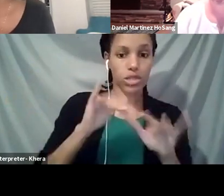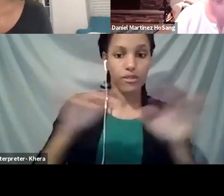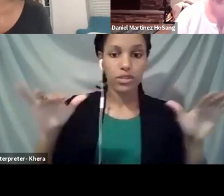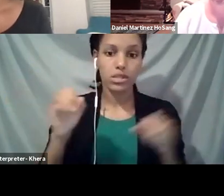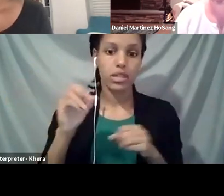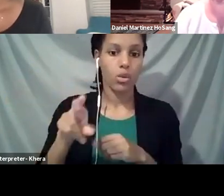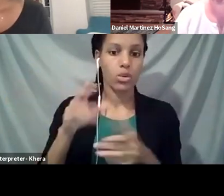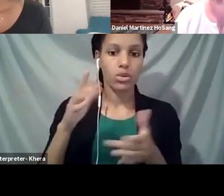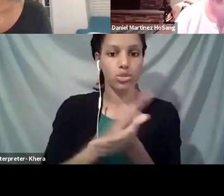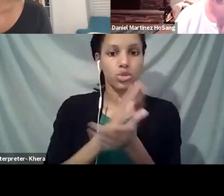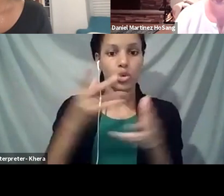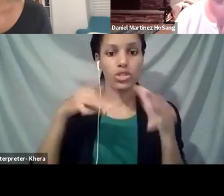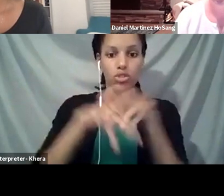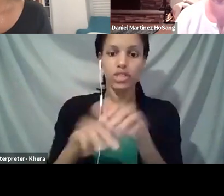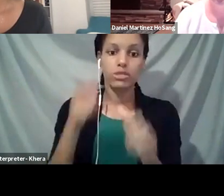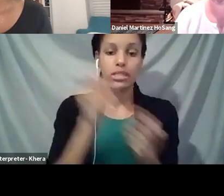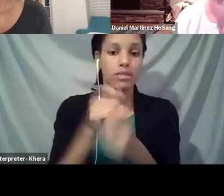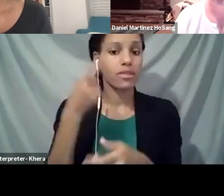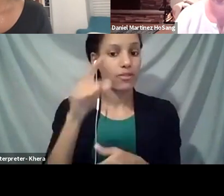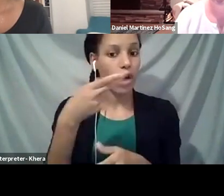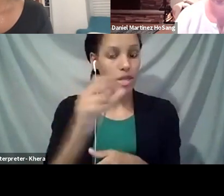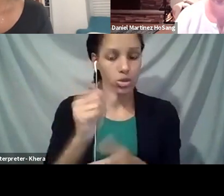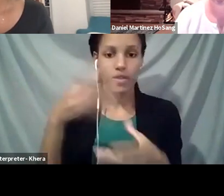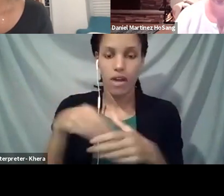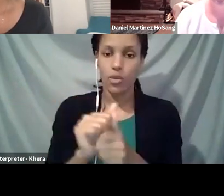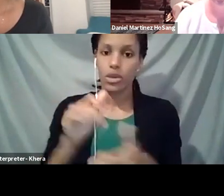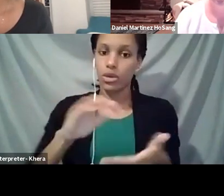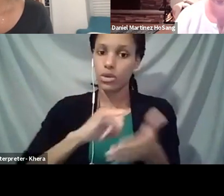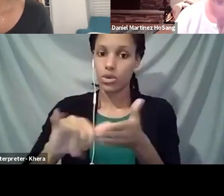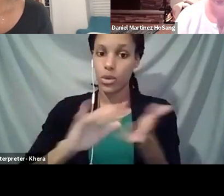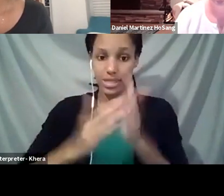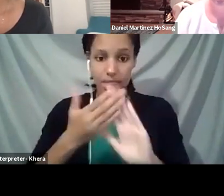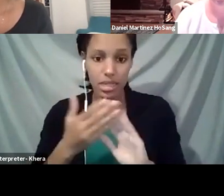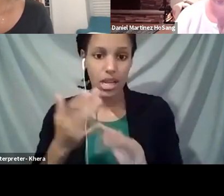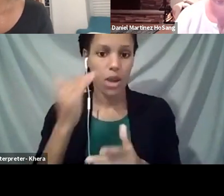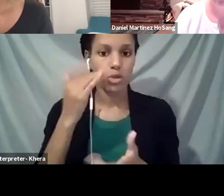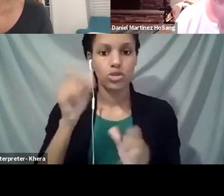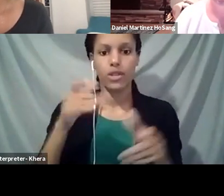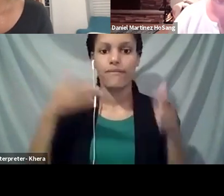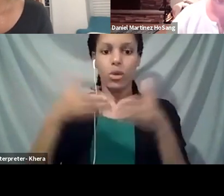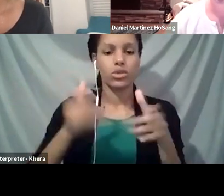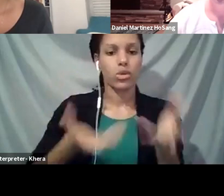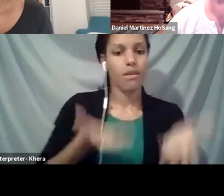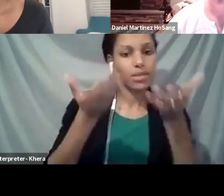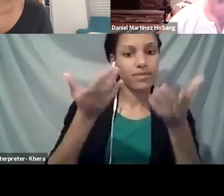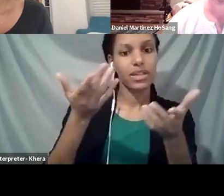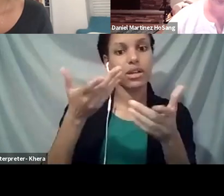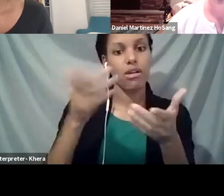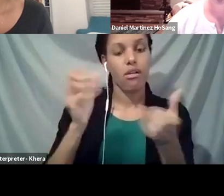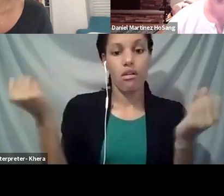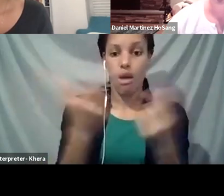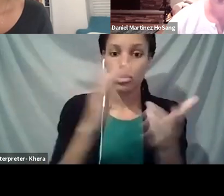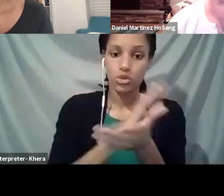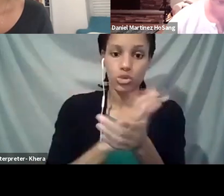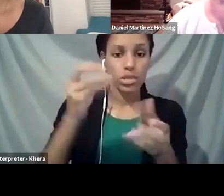City, would agree with you that there should be a focus on uplifting all schools in the system and remedying it from